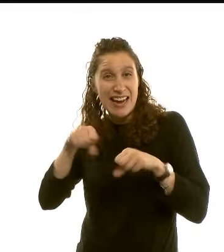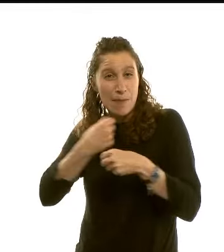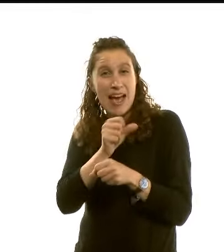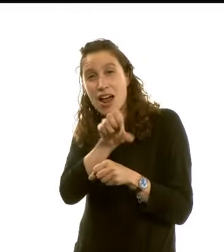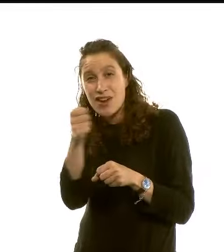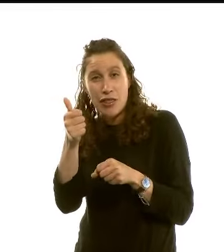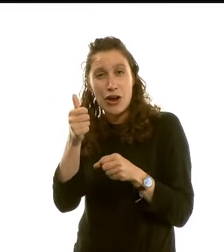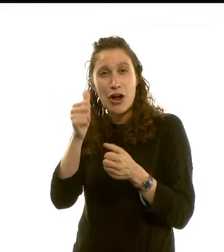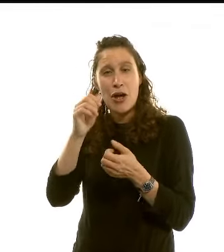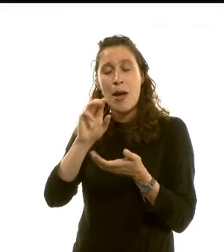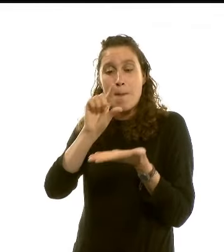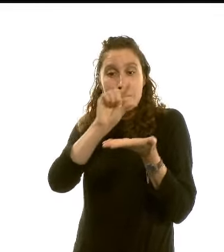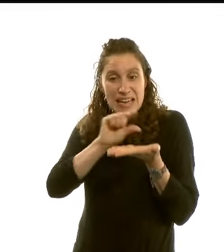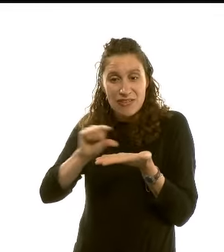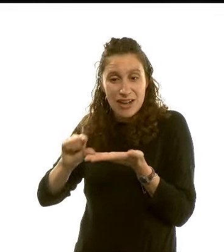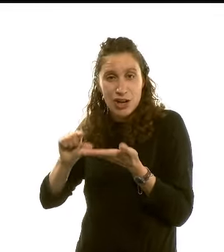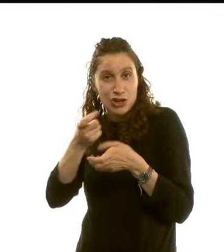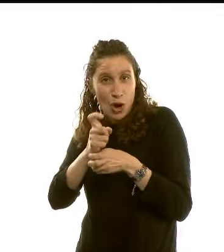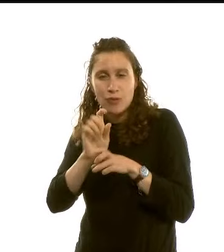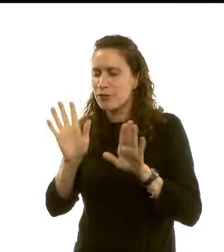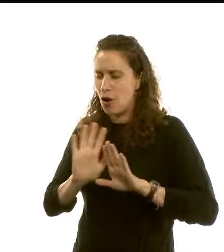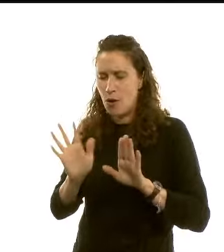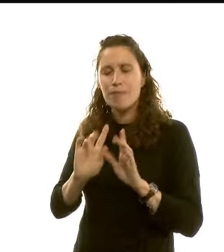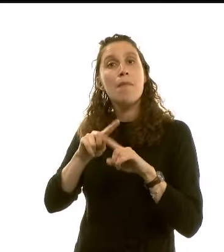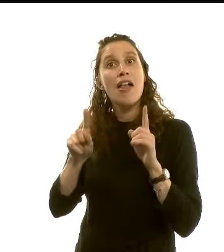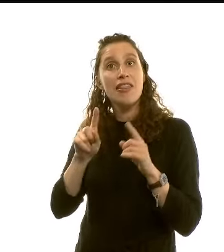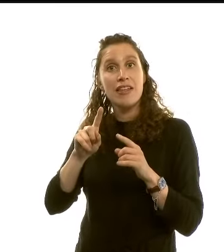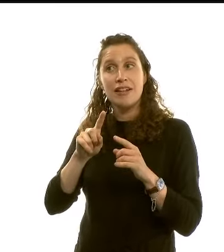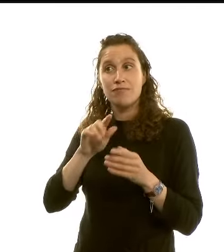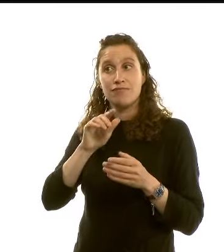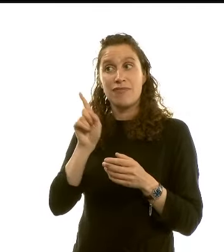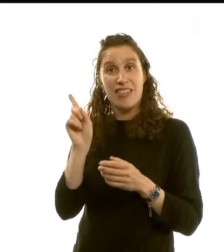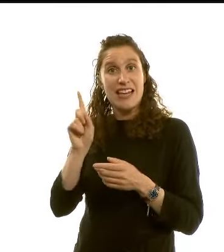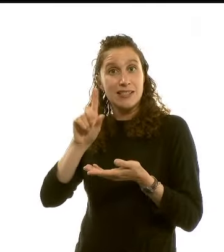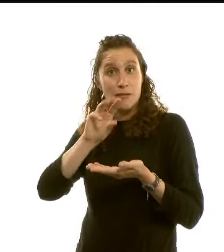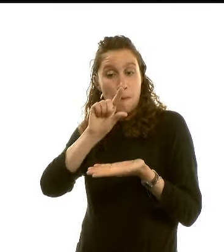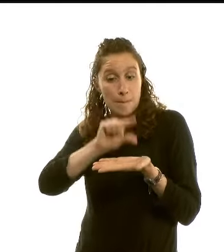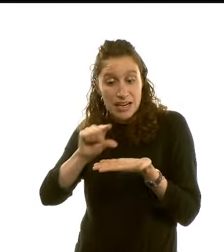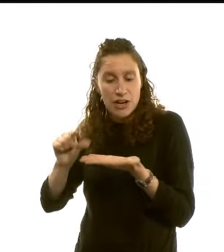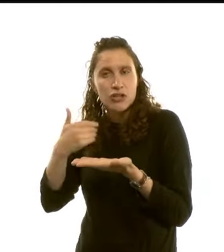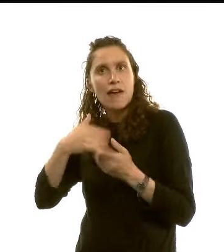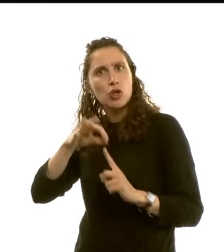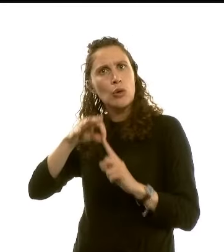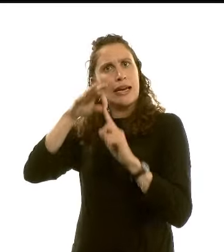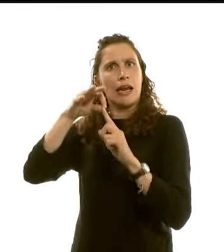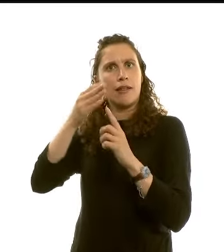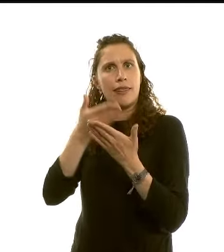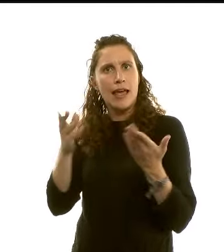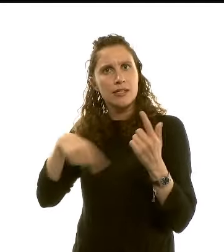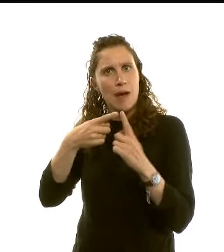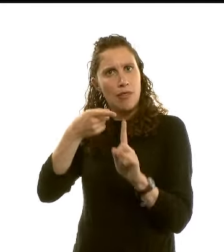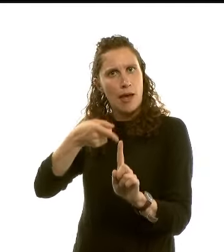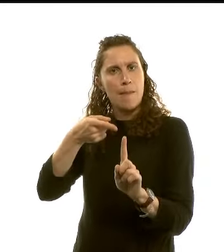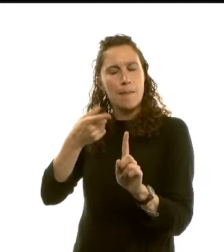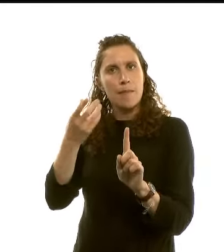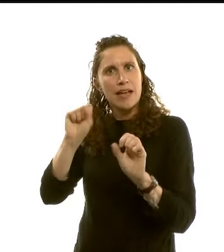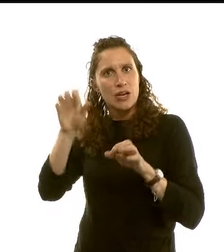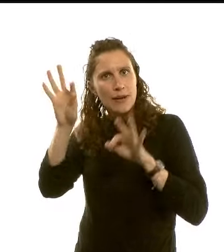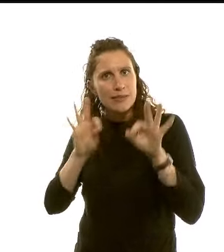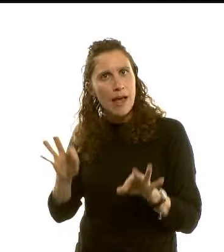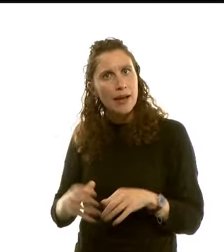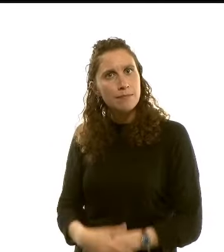No, there's no time. I understand. I do believe, though, that these minifigures have some pretty unique characteristics. Windsor, can you sort of run us through them?